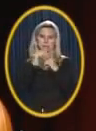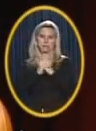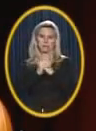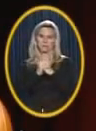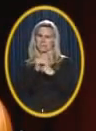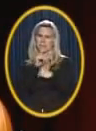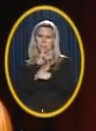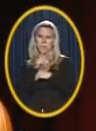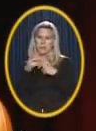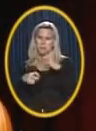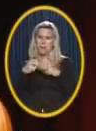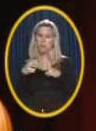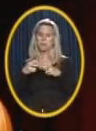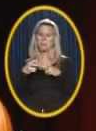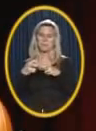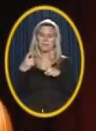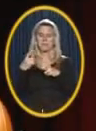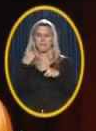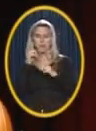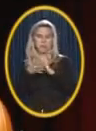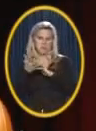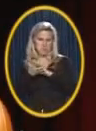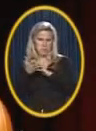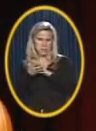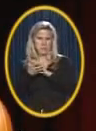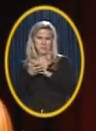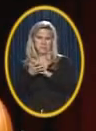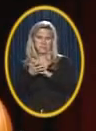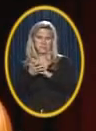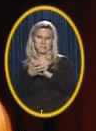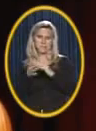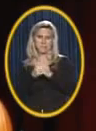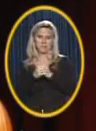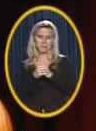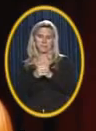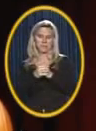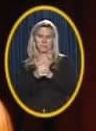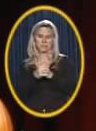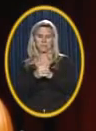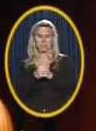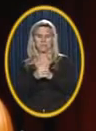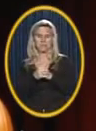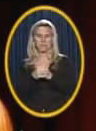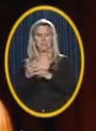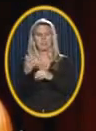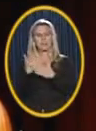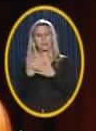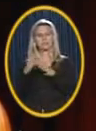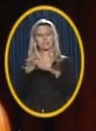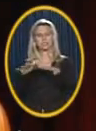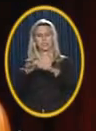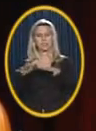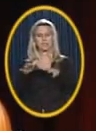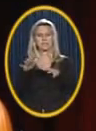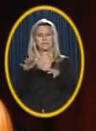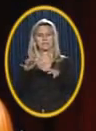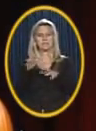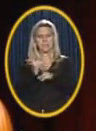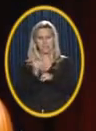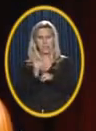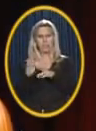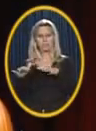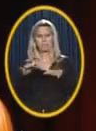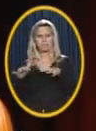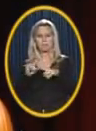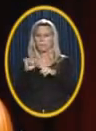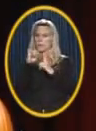wasn't really a problem from a performance standpoint. We weren't tight as far as performance was concerned. There was some shaking going on in the vehicle, but